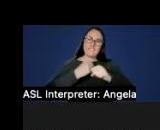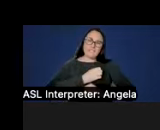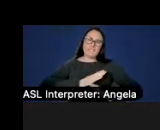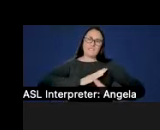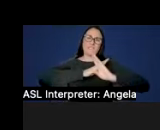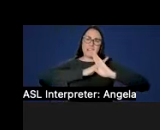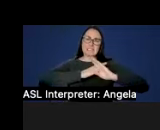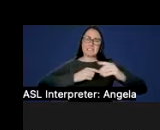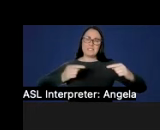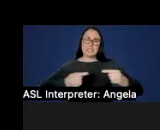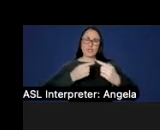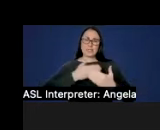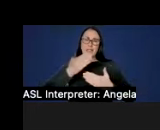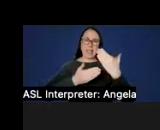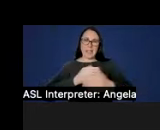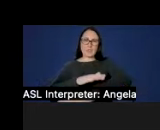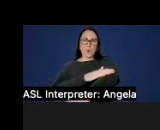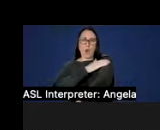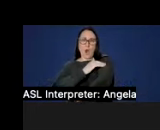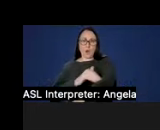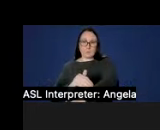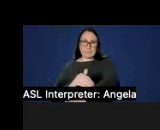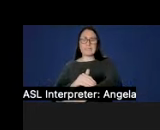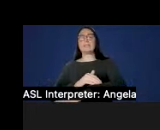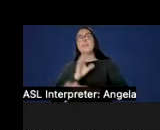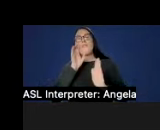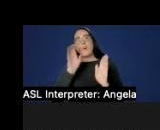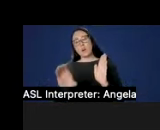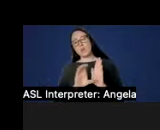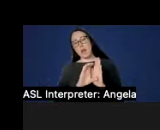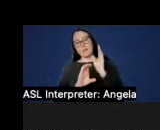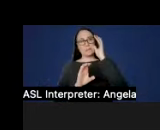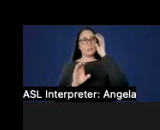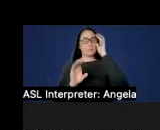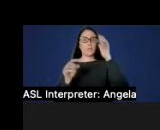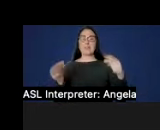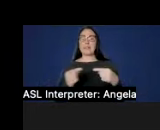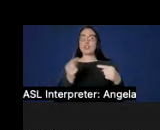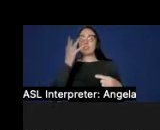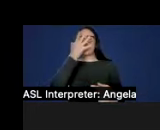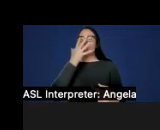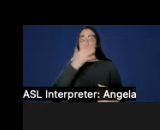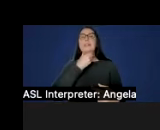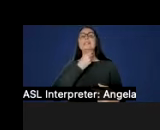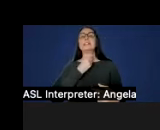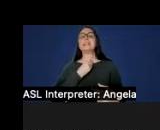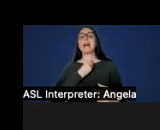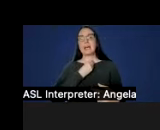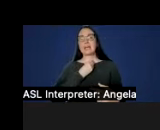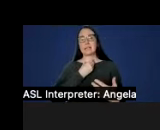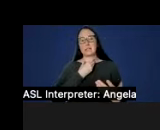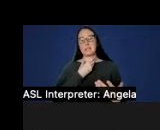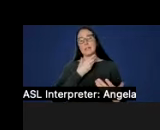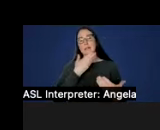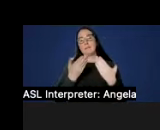or arms. Photographs of injuries to the face and neck, perhaps using an